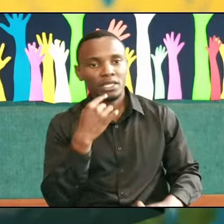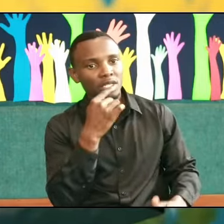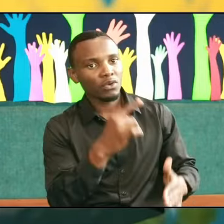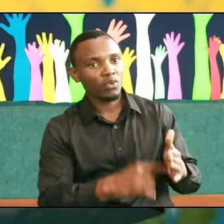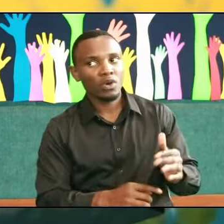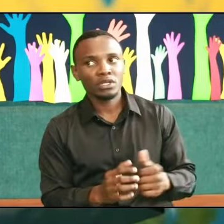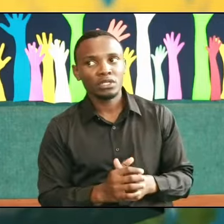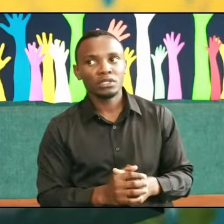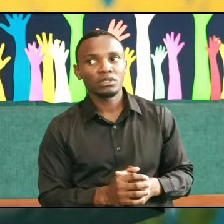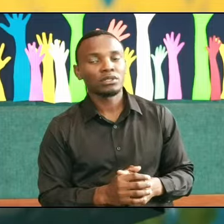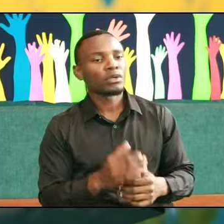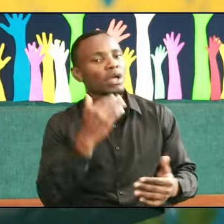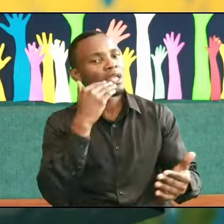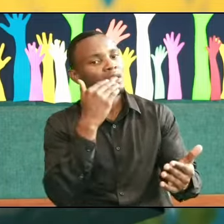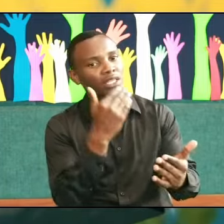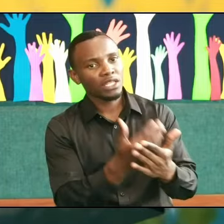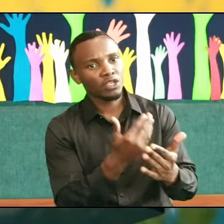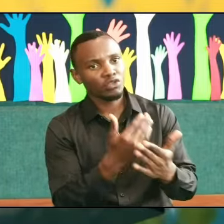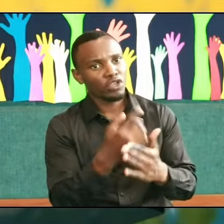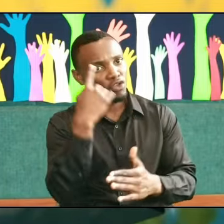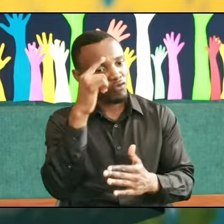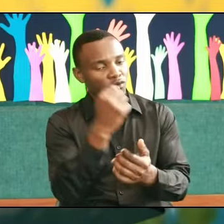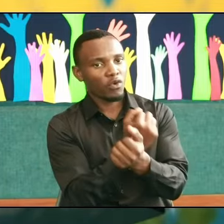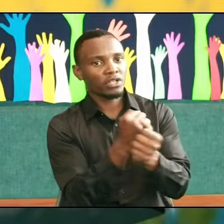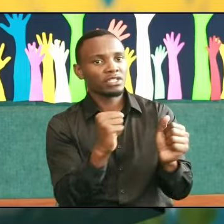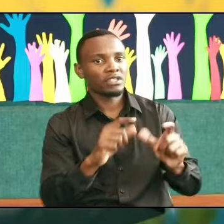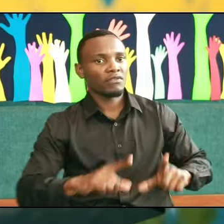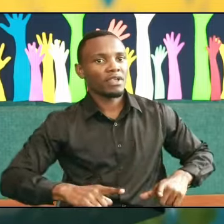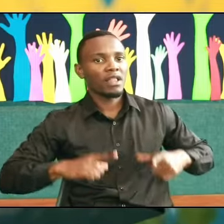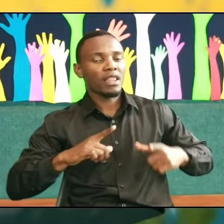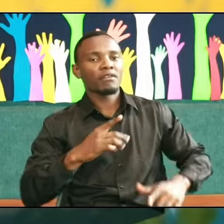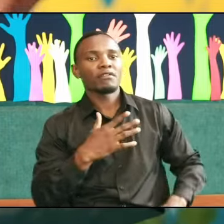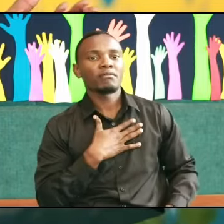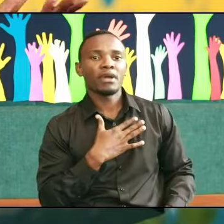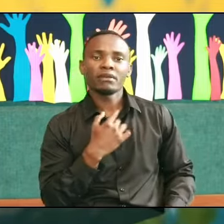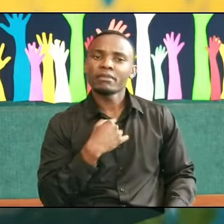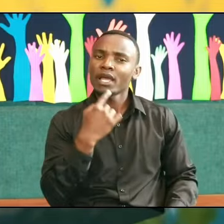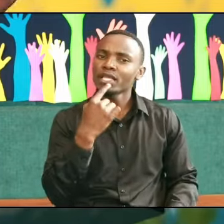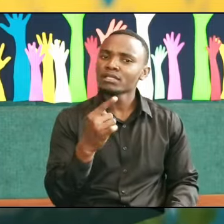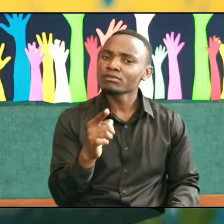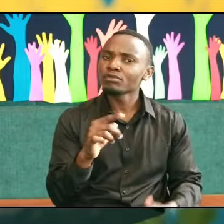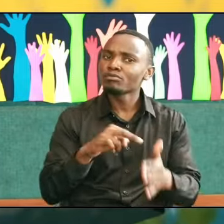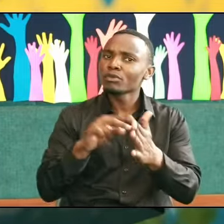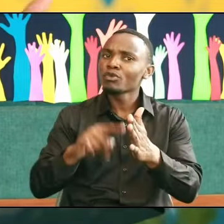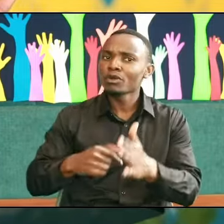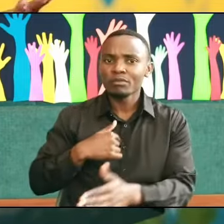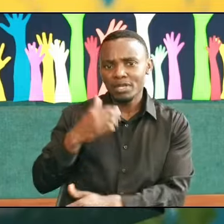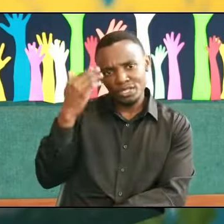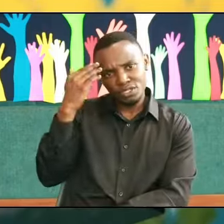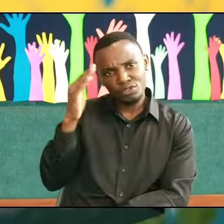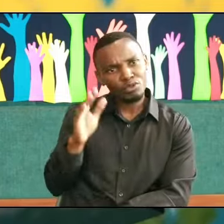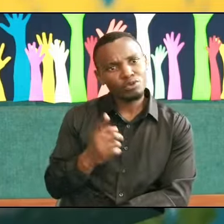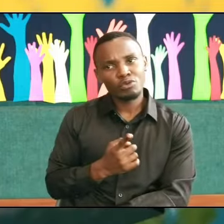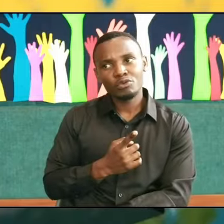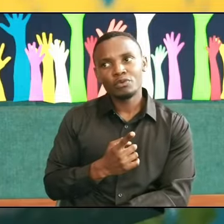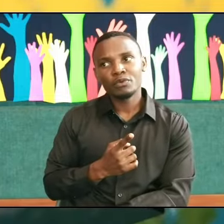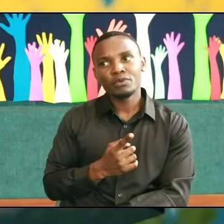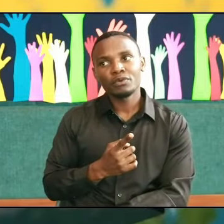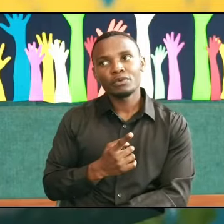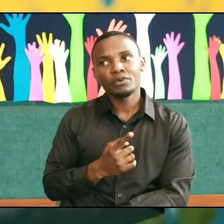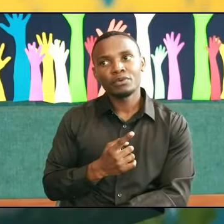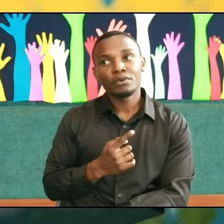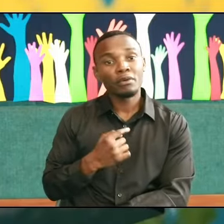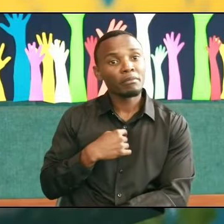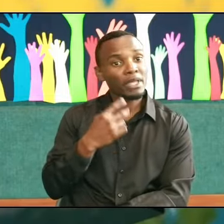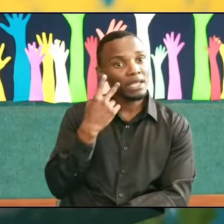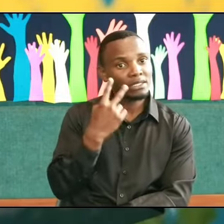to say to you, thank you very much for saving my life." I said, "What do you mean? I don't know you. I have no idea." He says, "I see you are in a